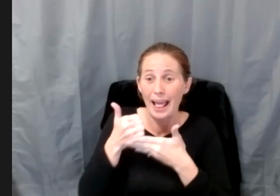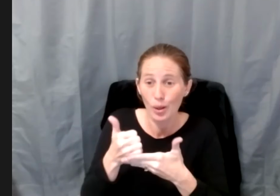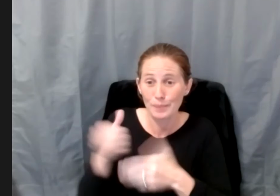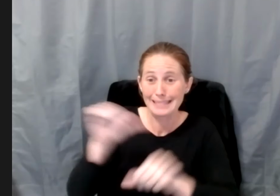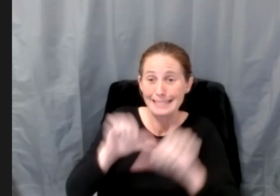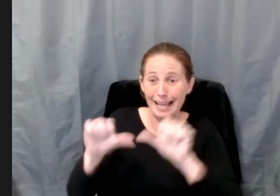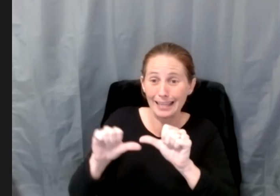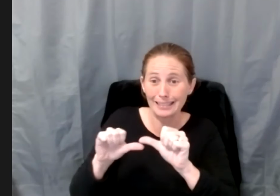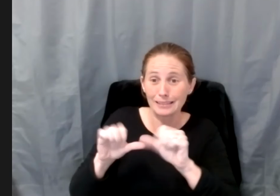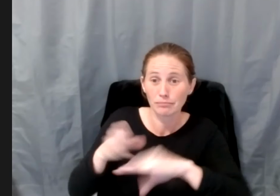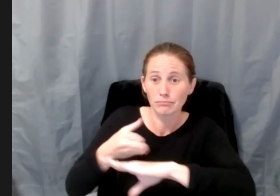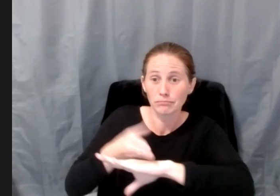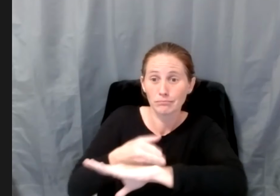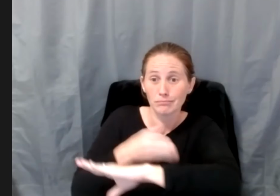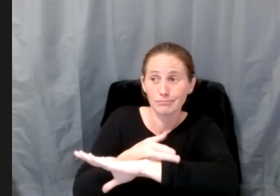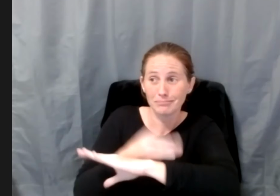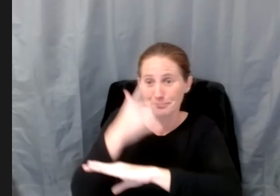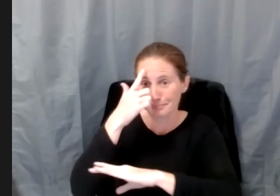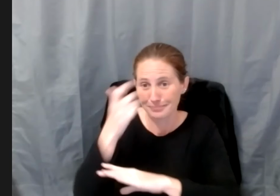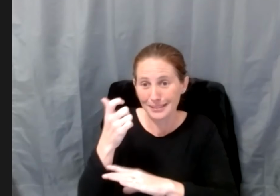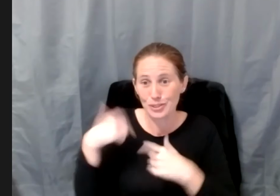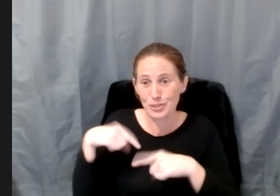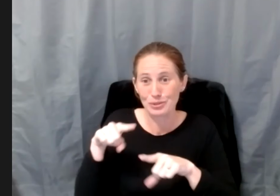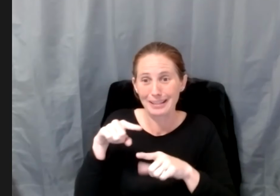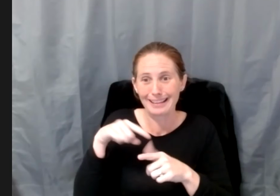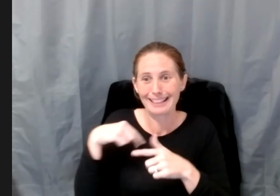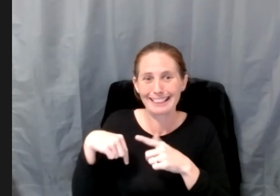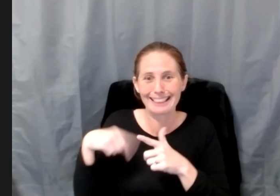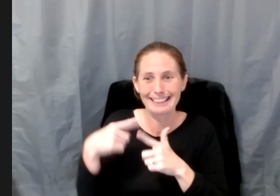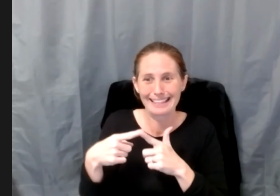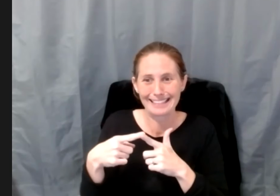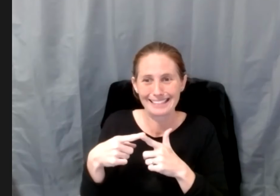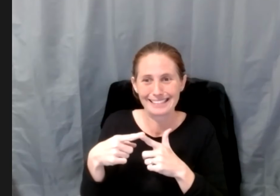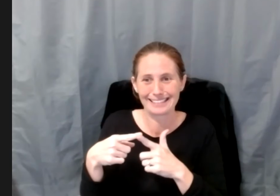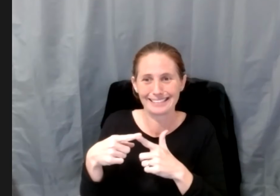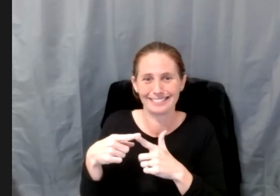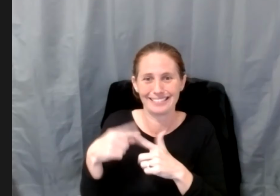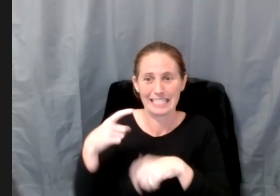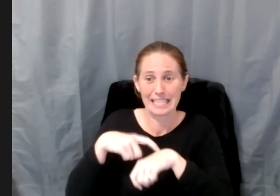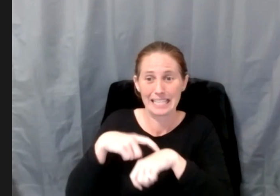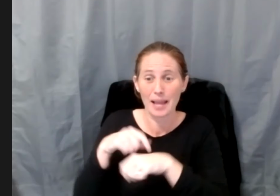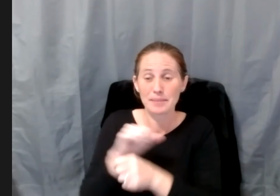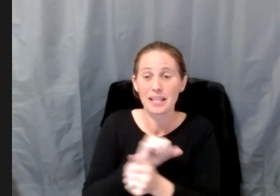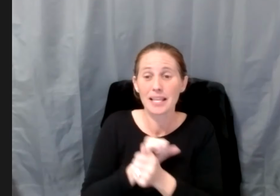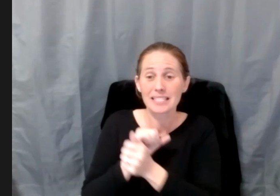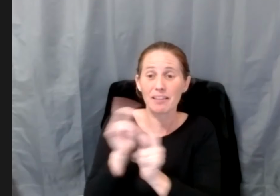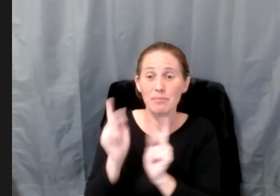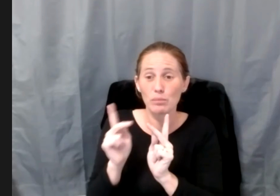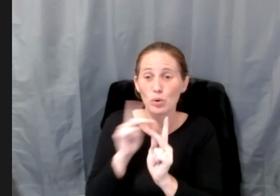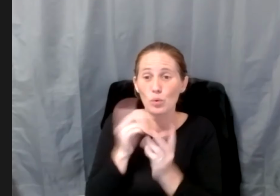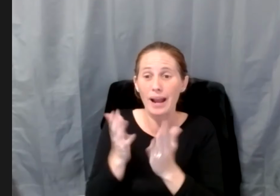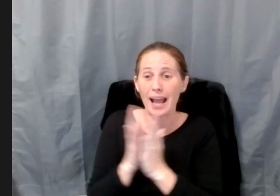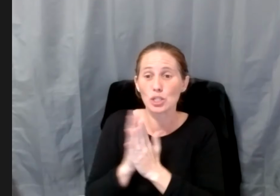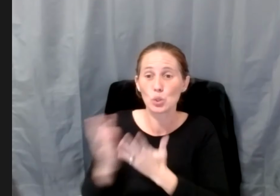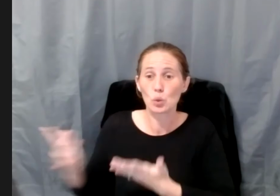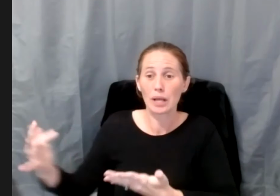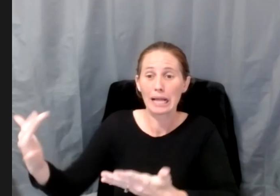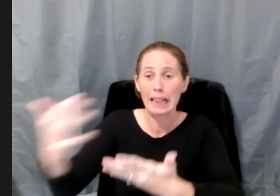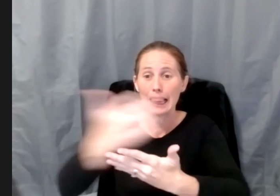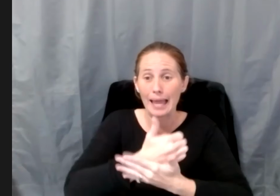because in many cases, during these voyages, insane people were asked to go and collect plants that then were named as